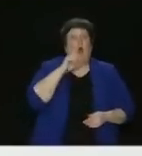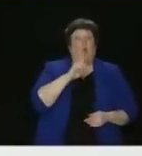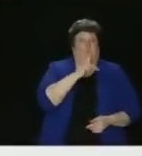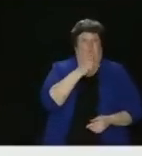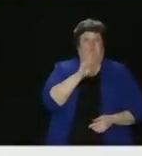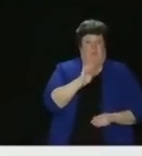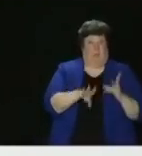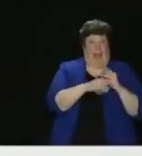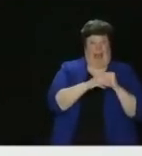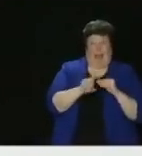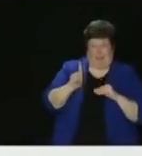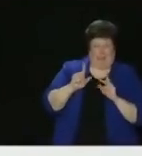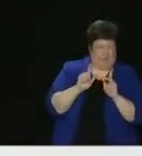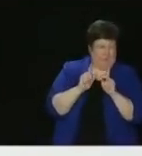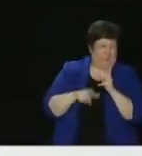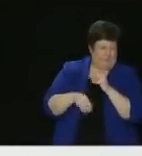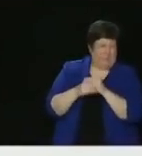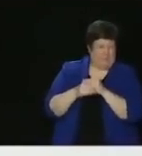quick follow-up.